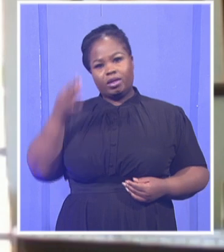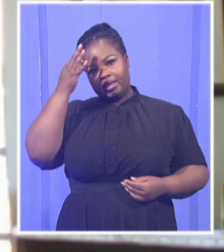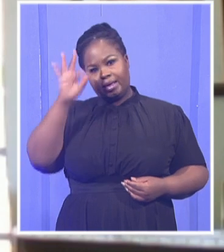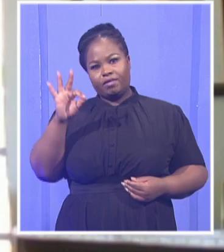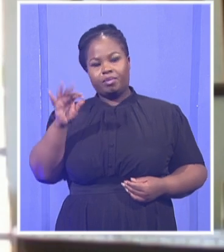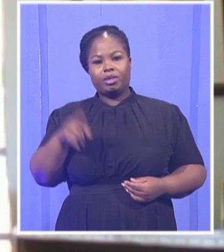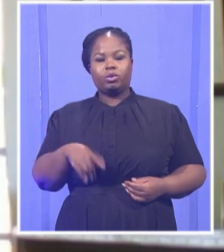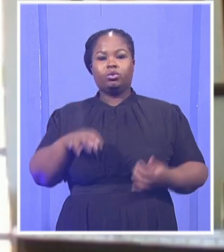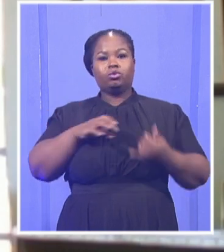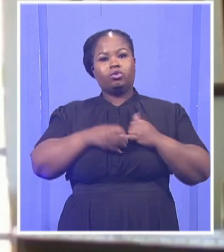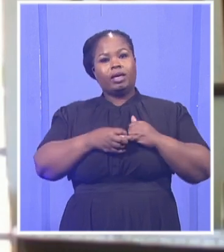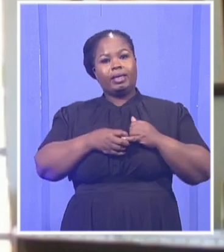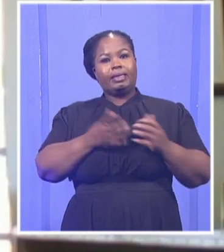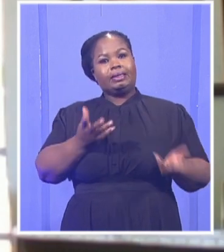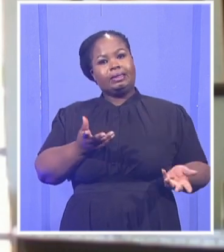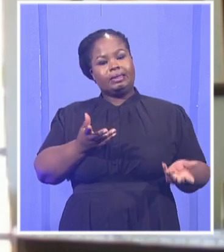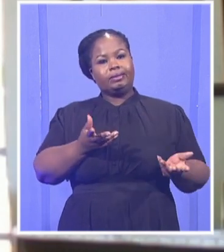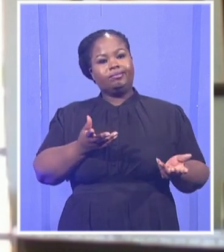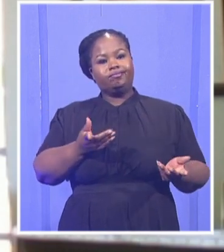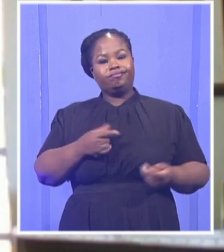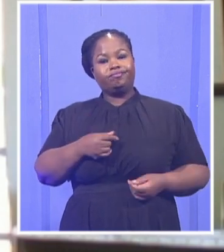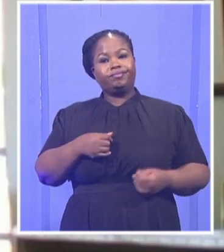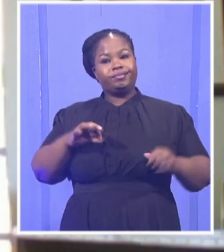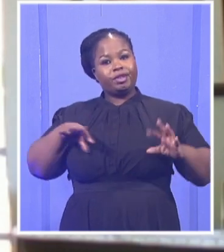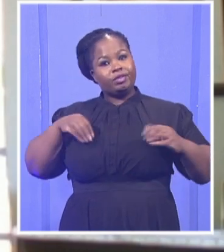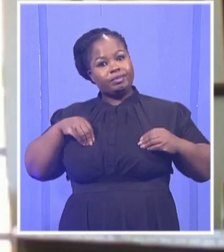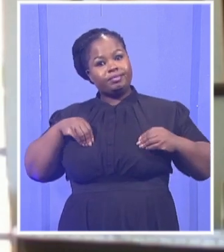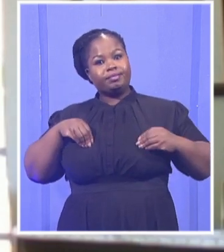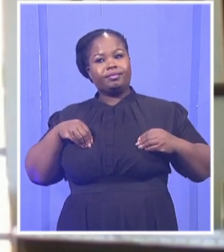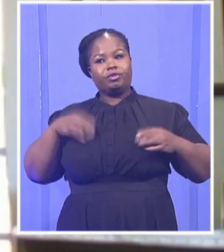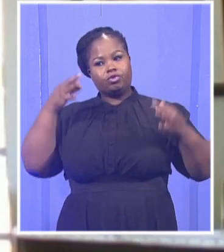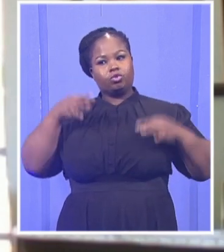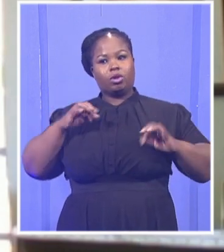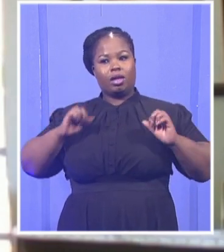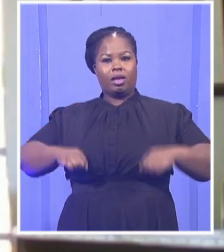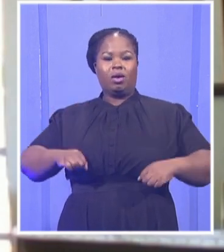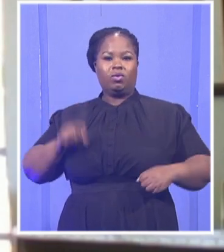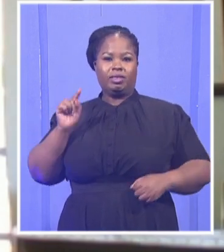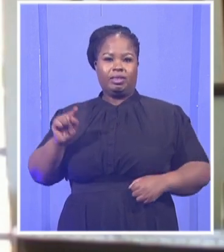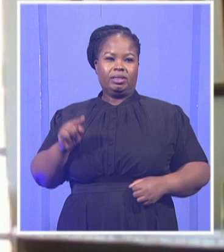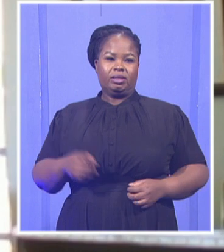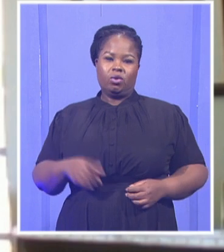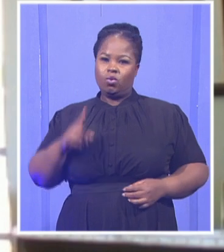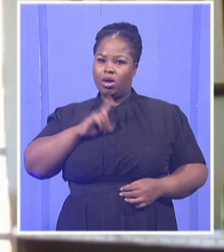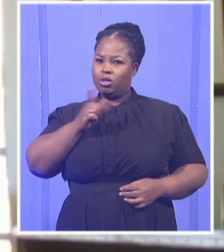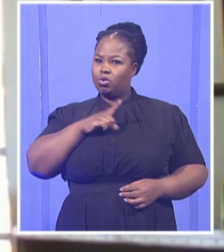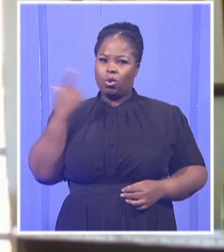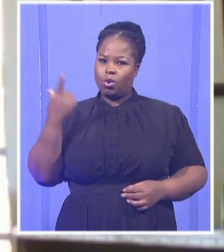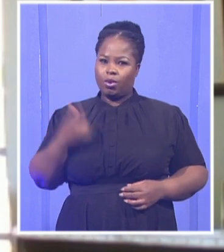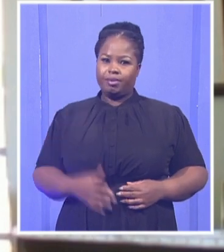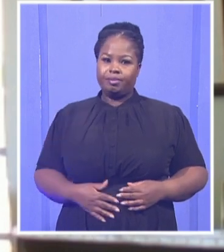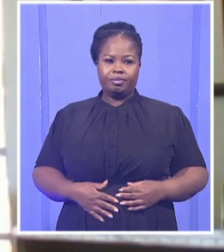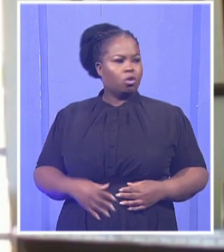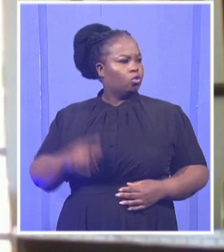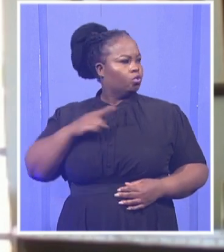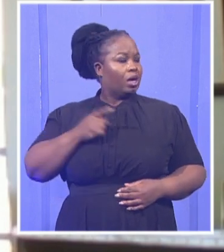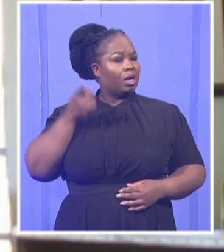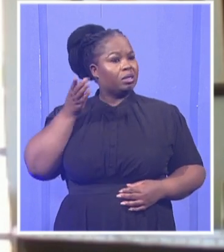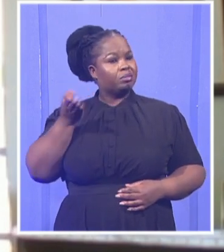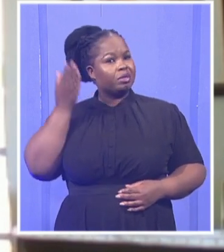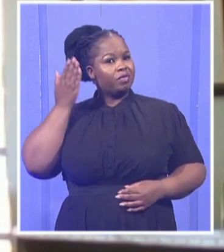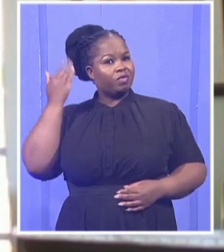to actually come to the party with allowing such action to be taken? There's been this